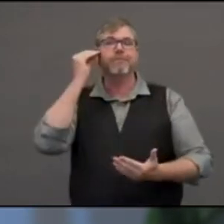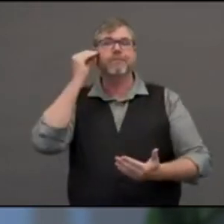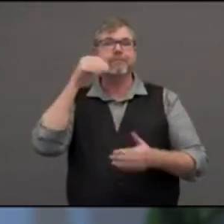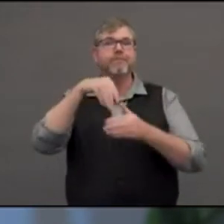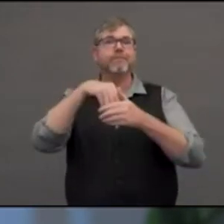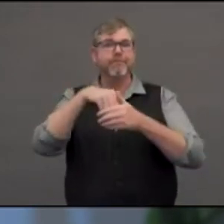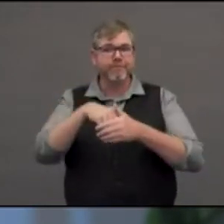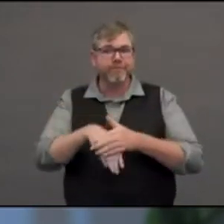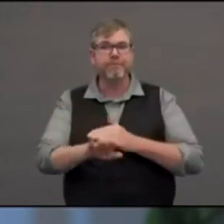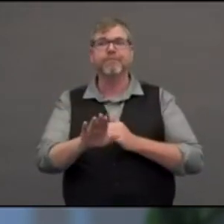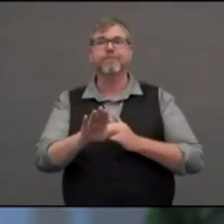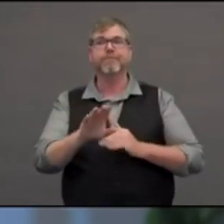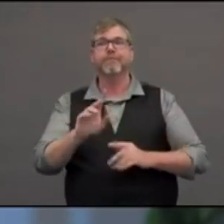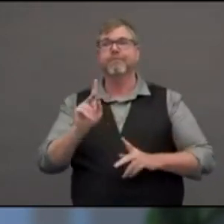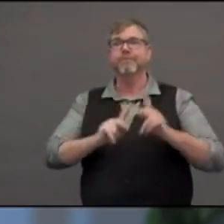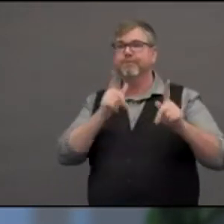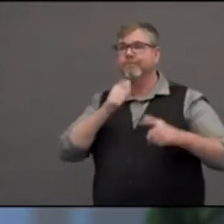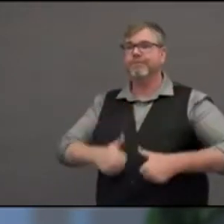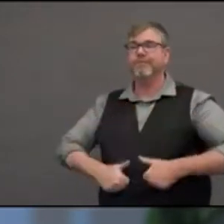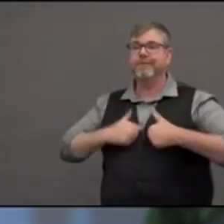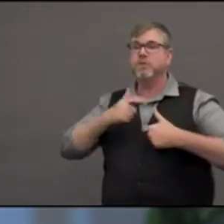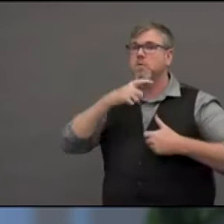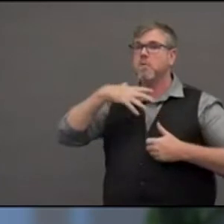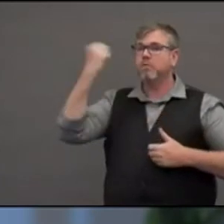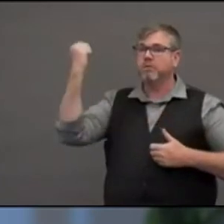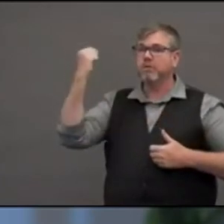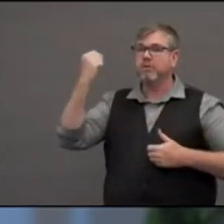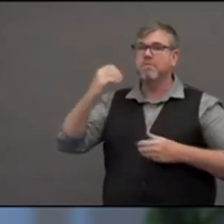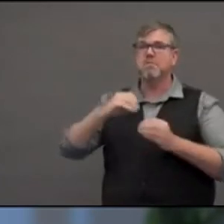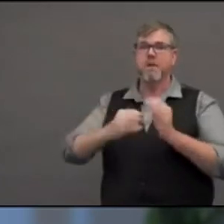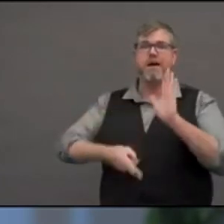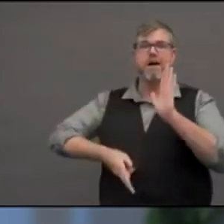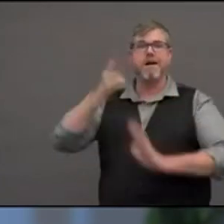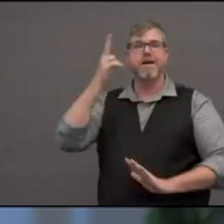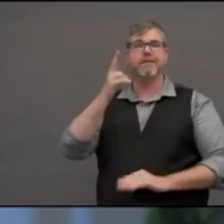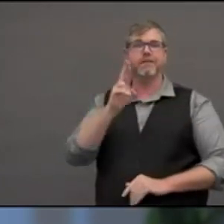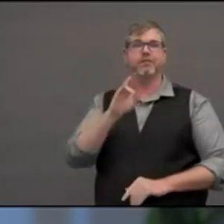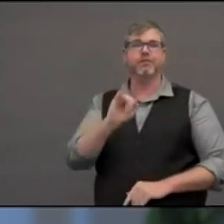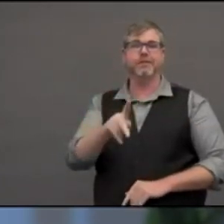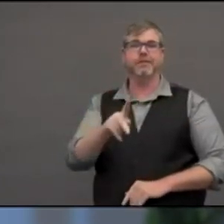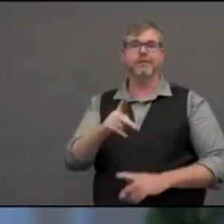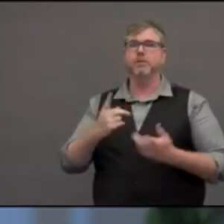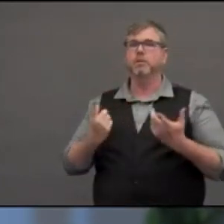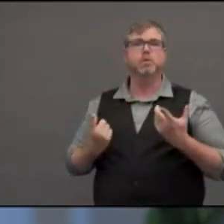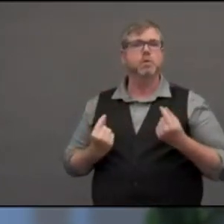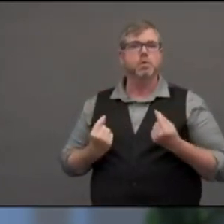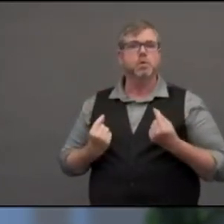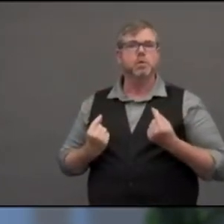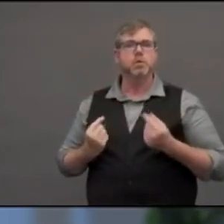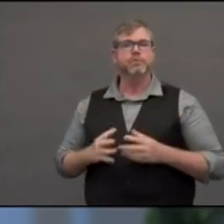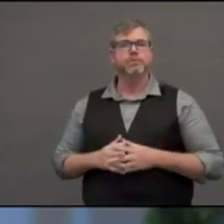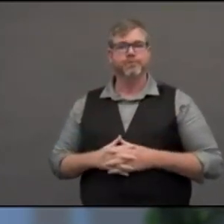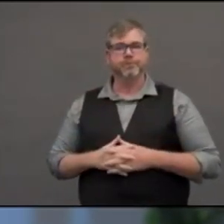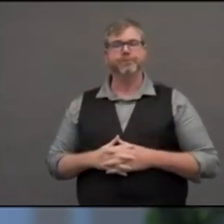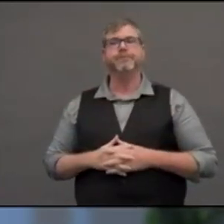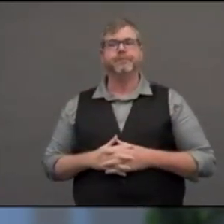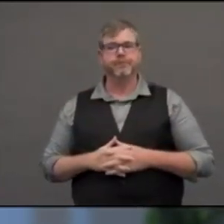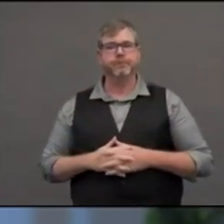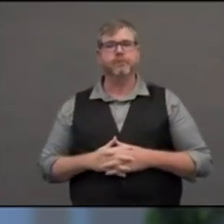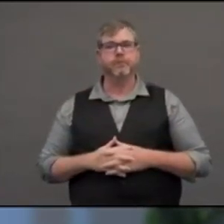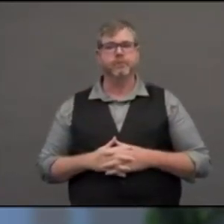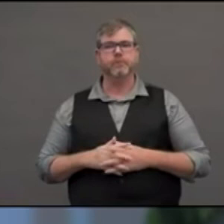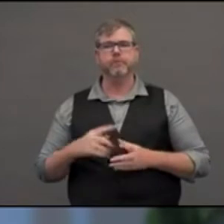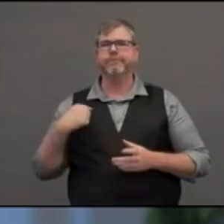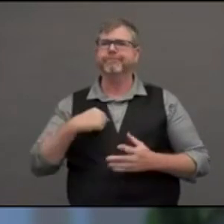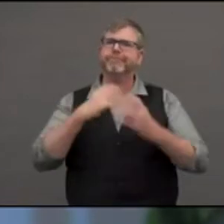people that are older and perhaps at higher risk, what can you do? Well, even though we love our families, we want to hug